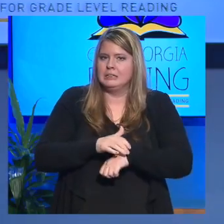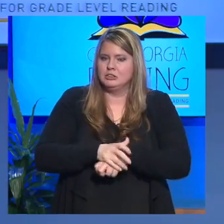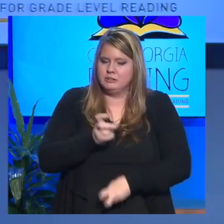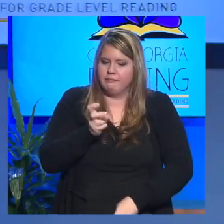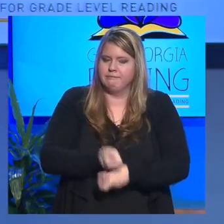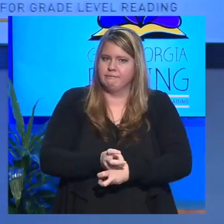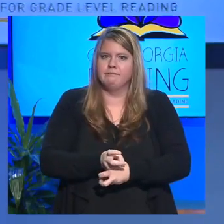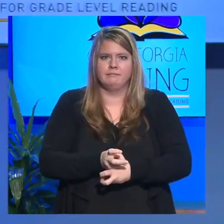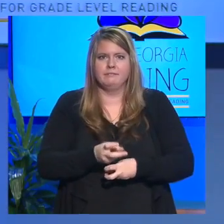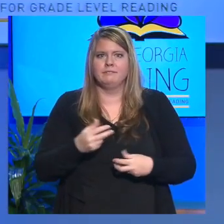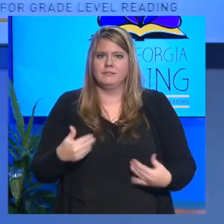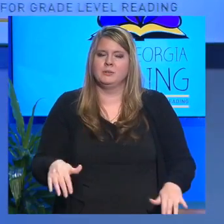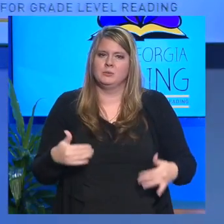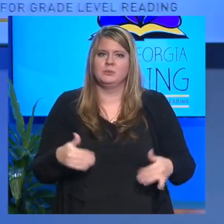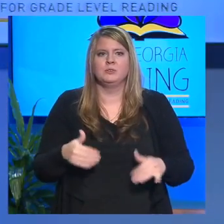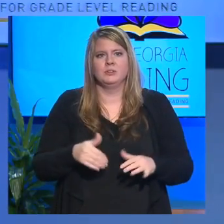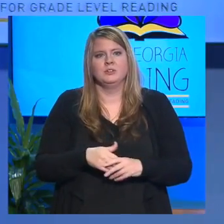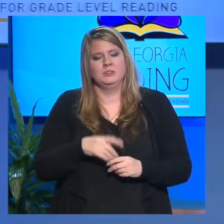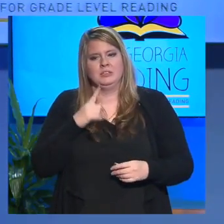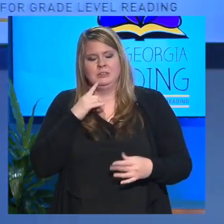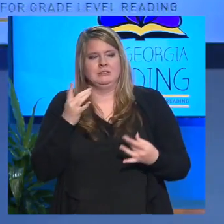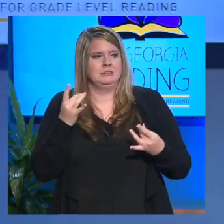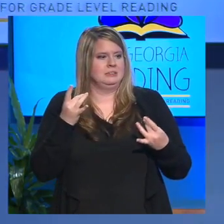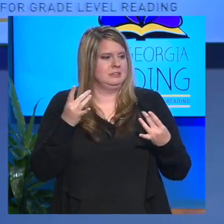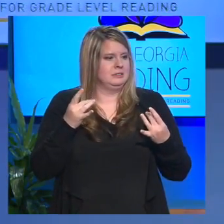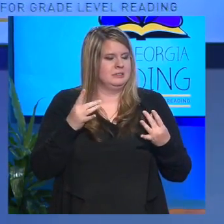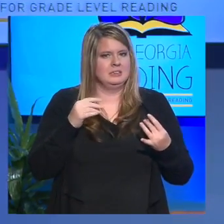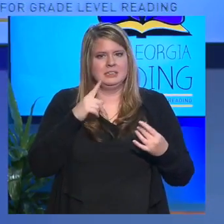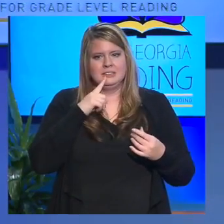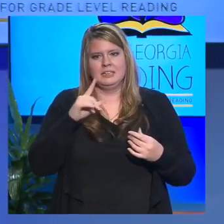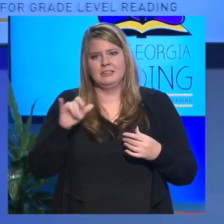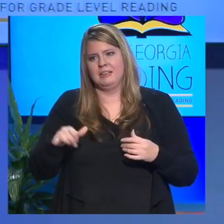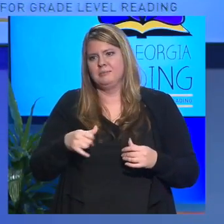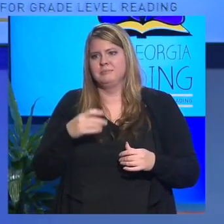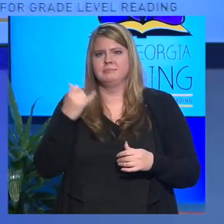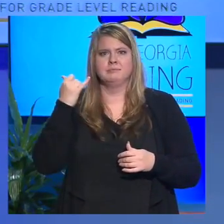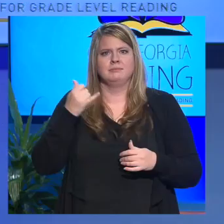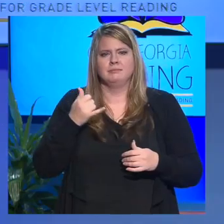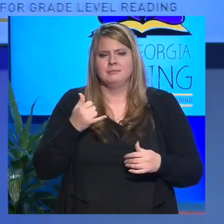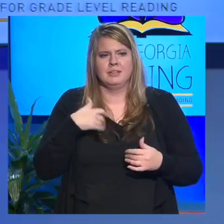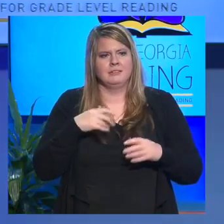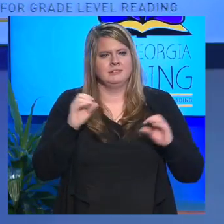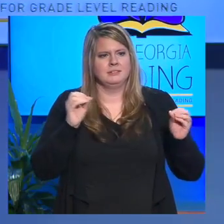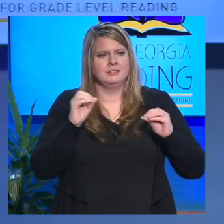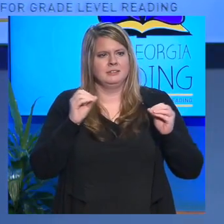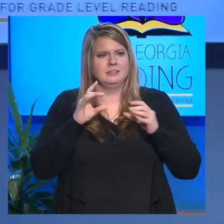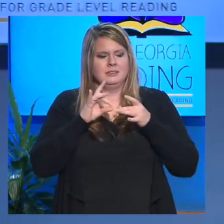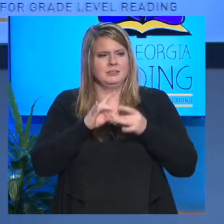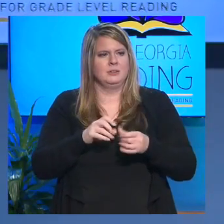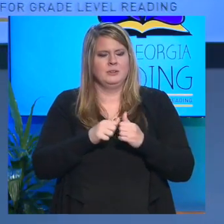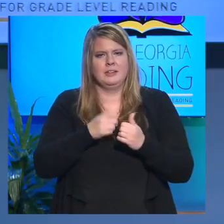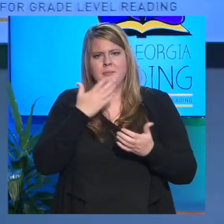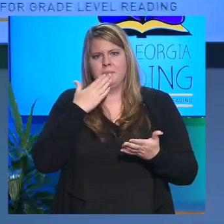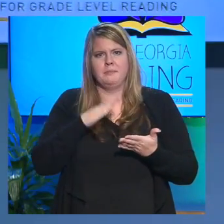Big peoples, children, it has a sneaky things like deep thongs, which has nothing to do with a bad bathing